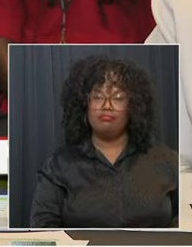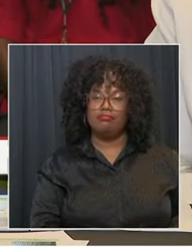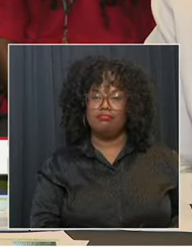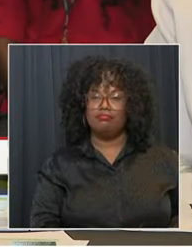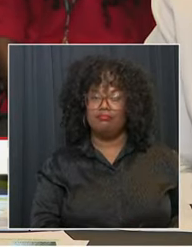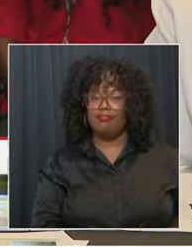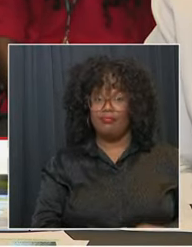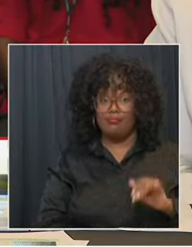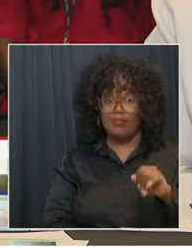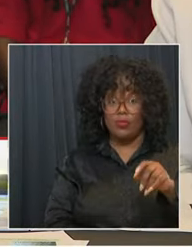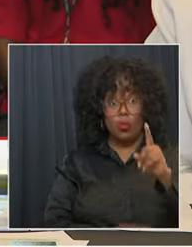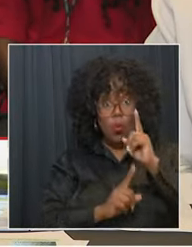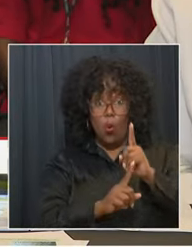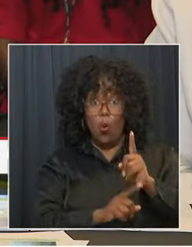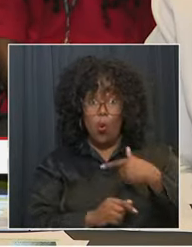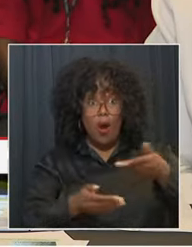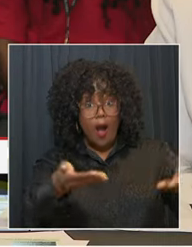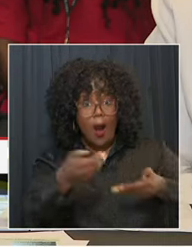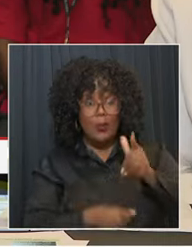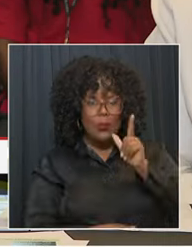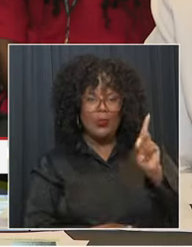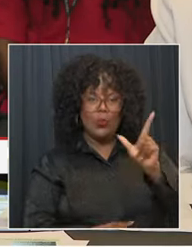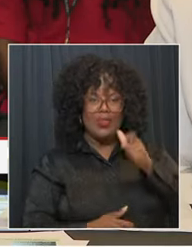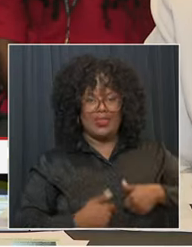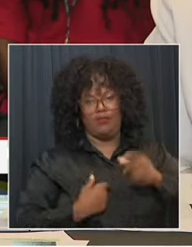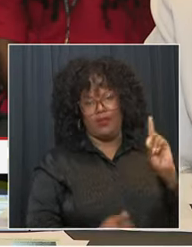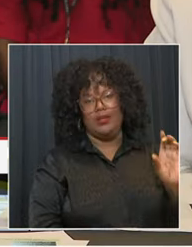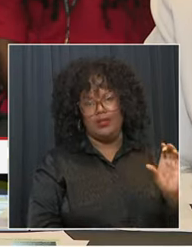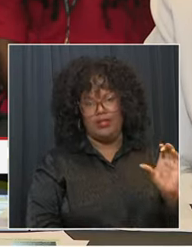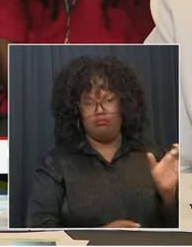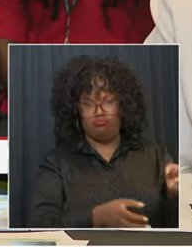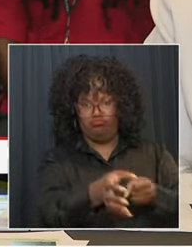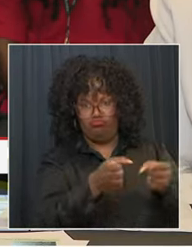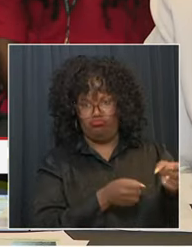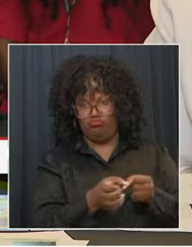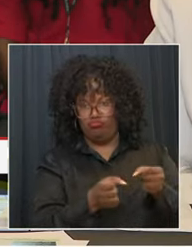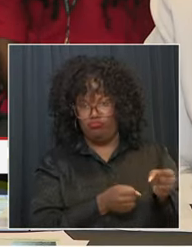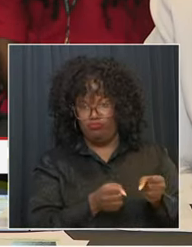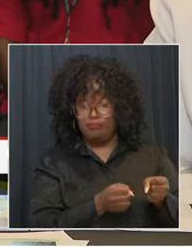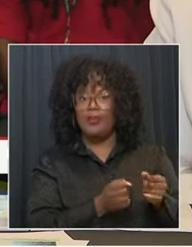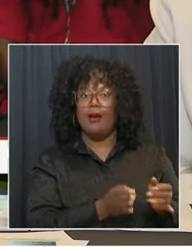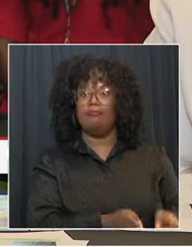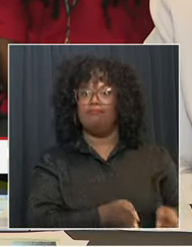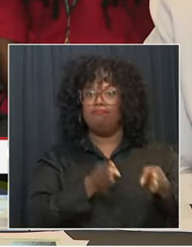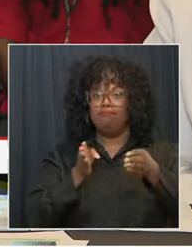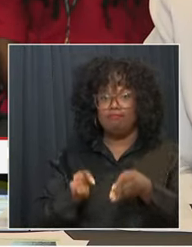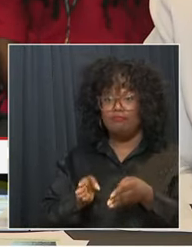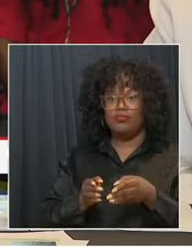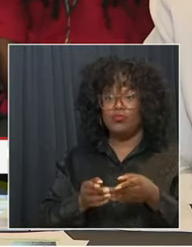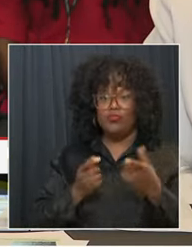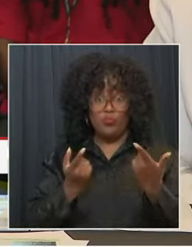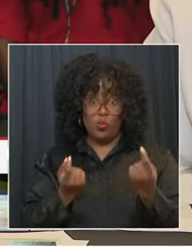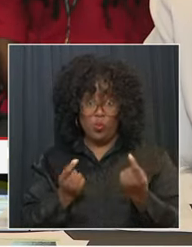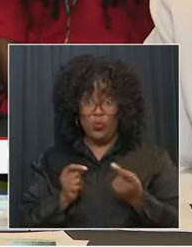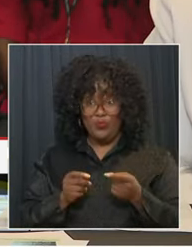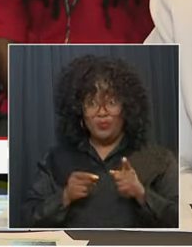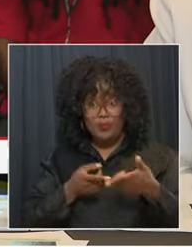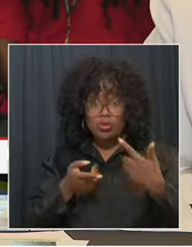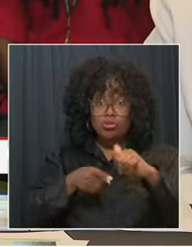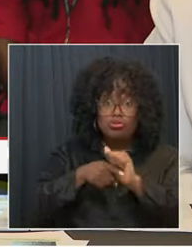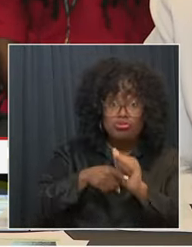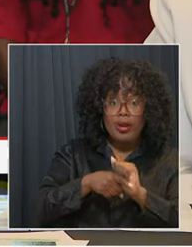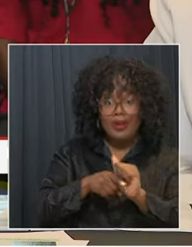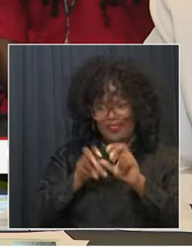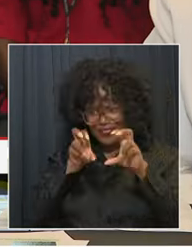to invest in our Department of Employment Services and infrastructure training for DC residents to